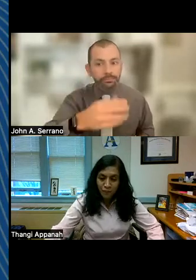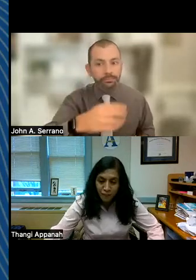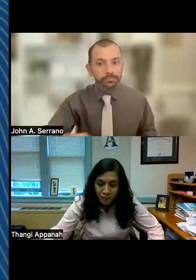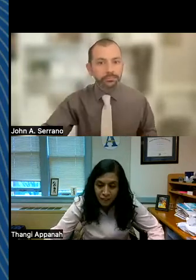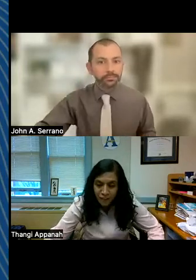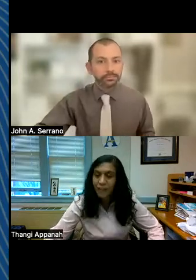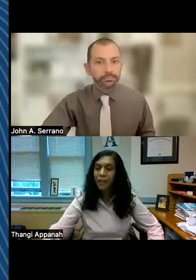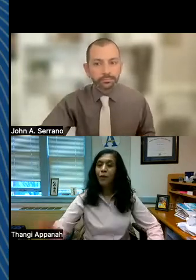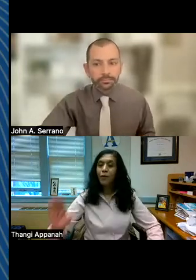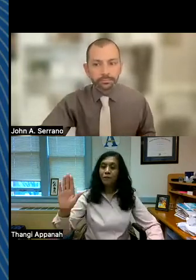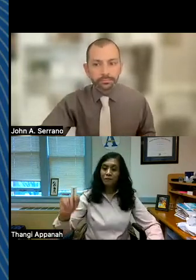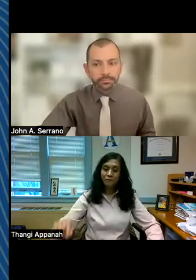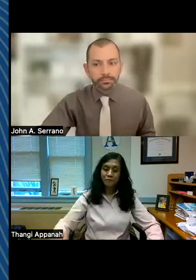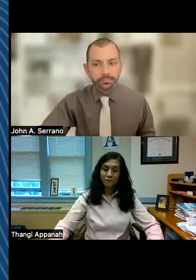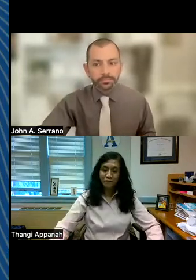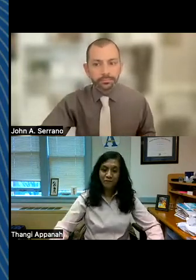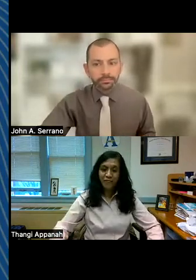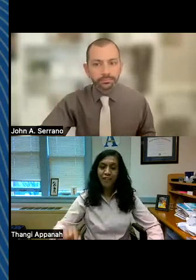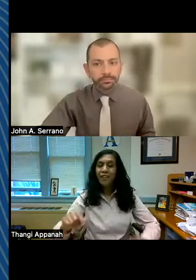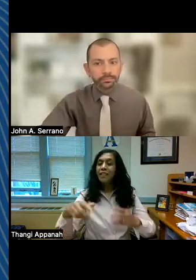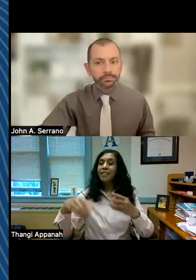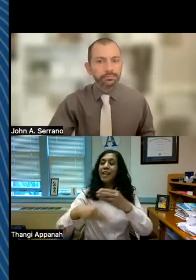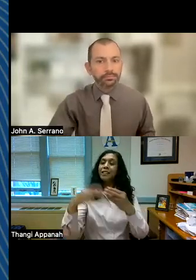Oh, were you adding something, Tangi?